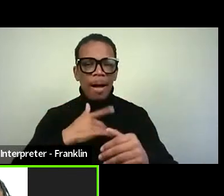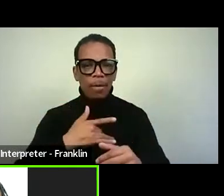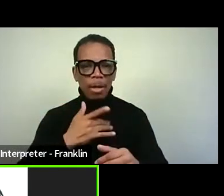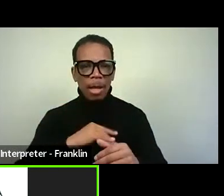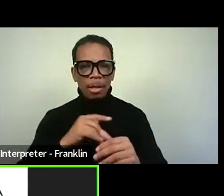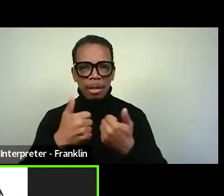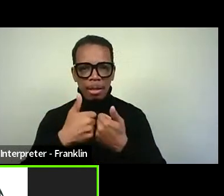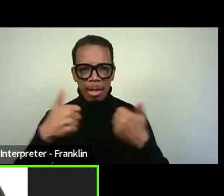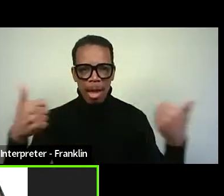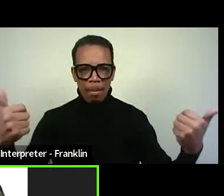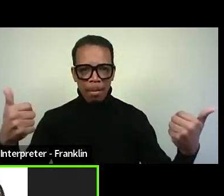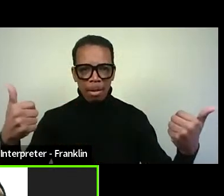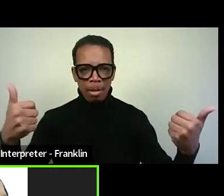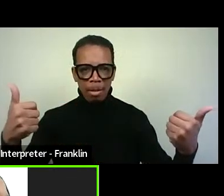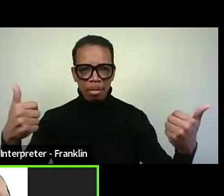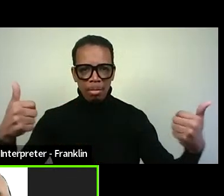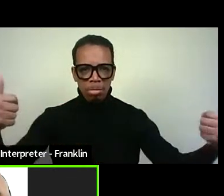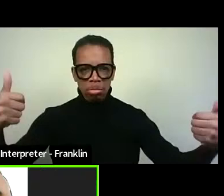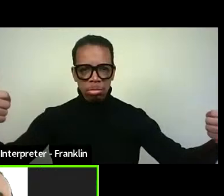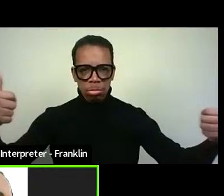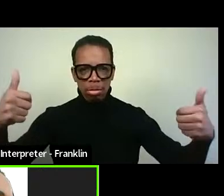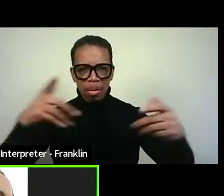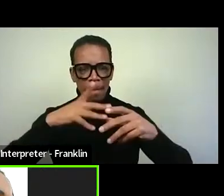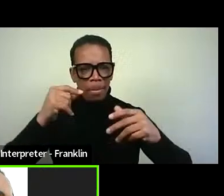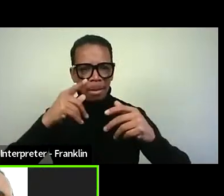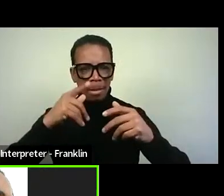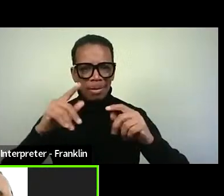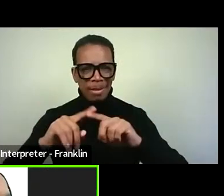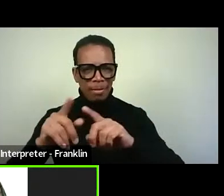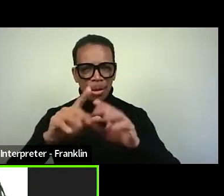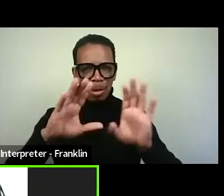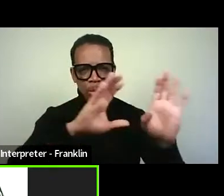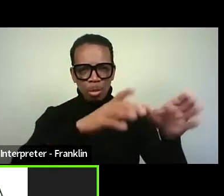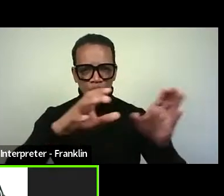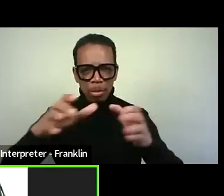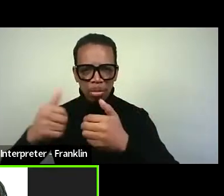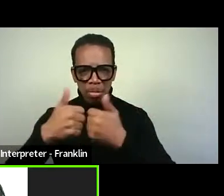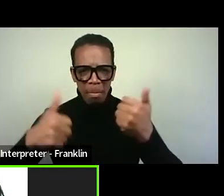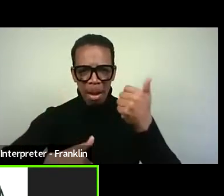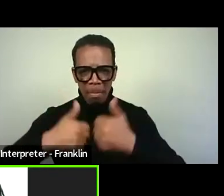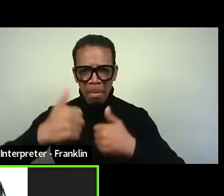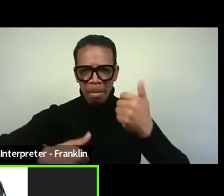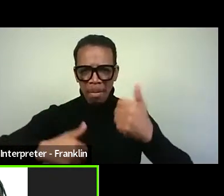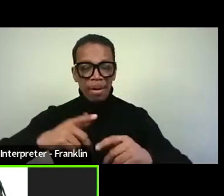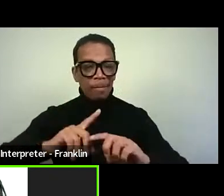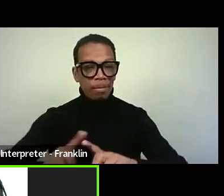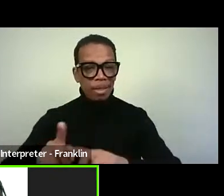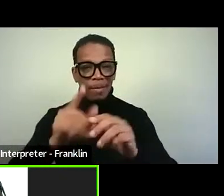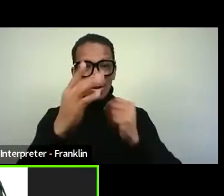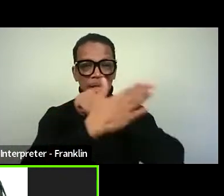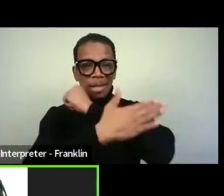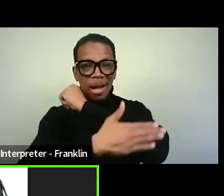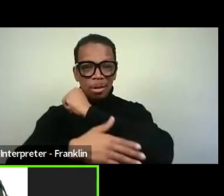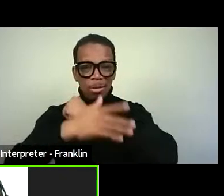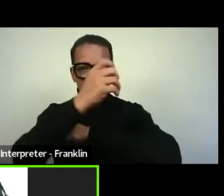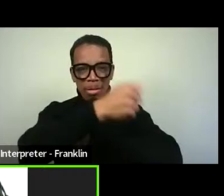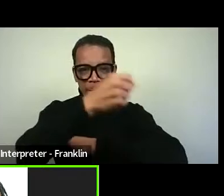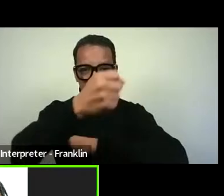for different ethnic groups because you get them from different countries, even put them in